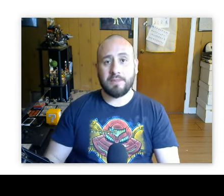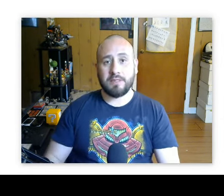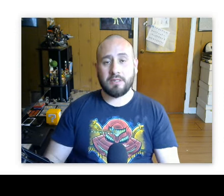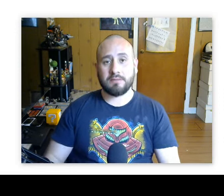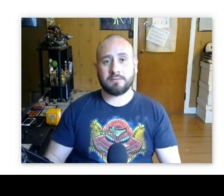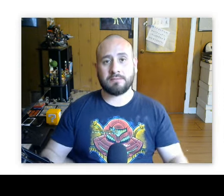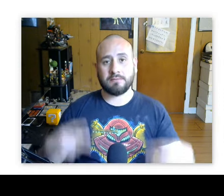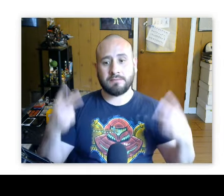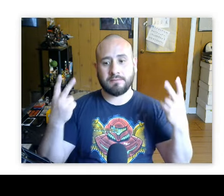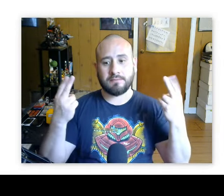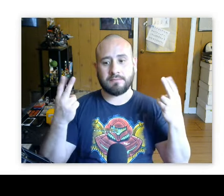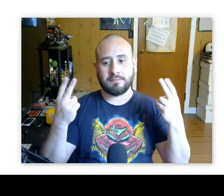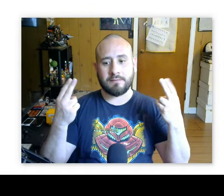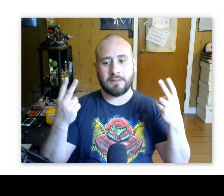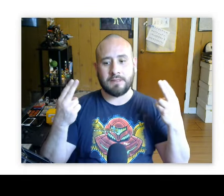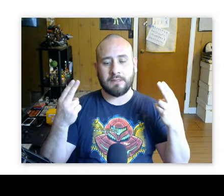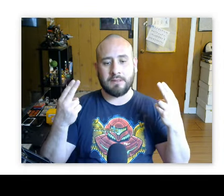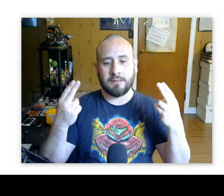lobster.